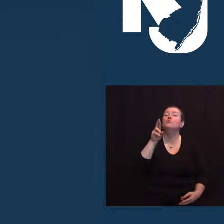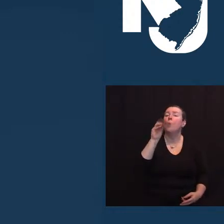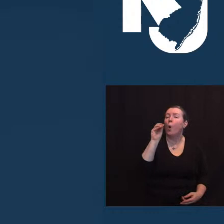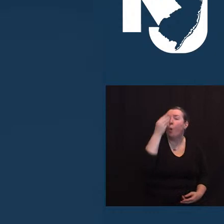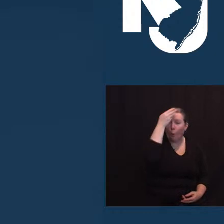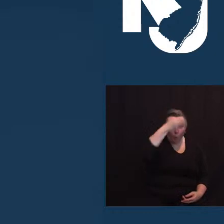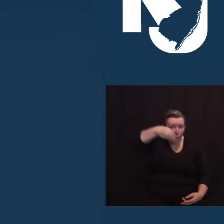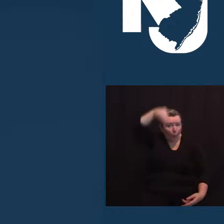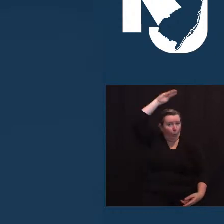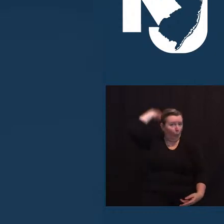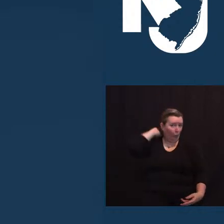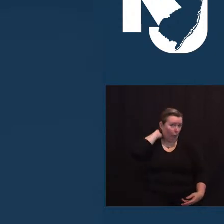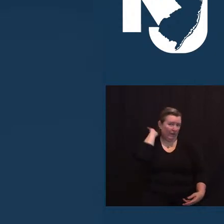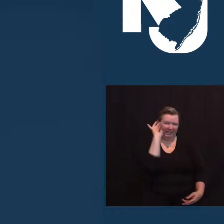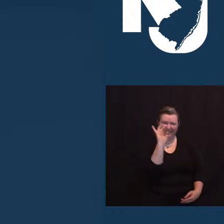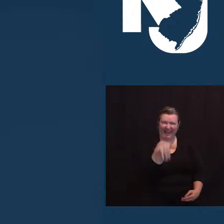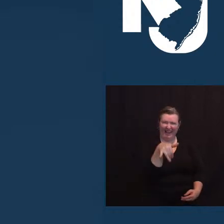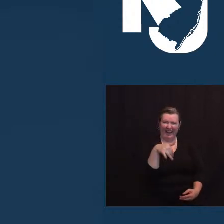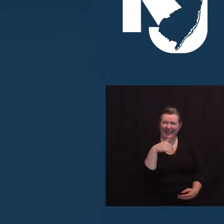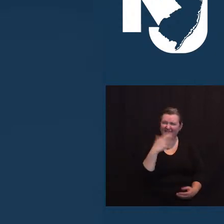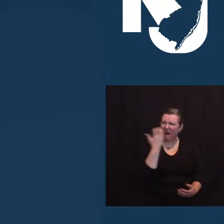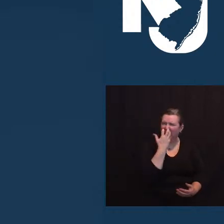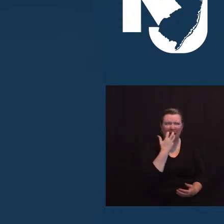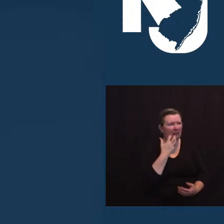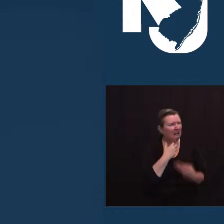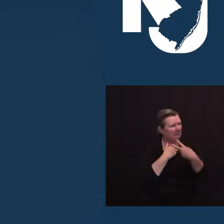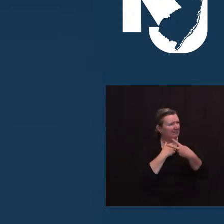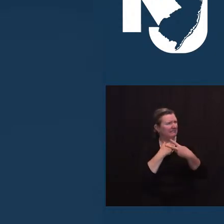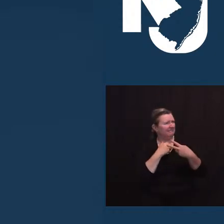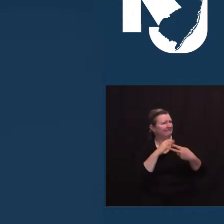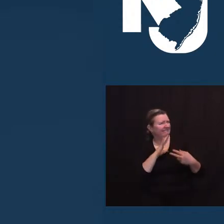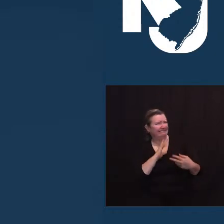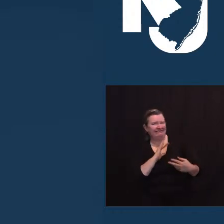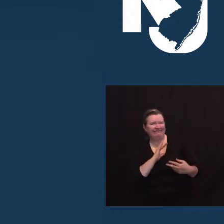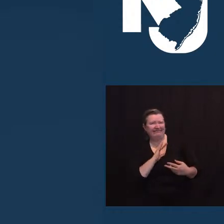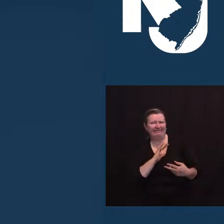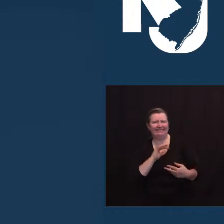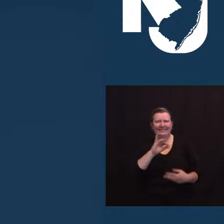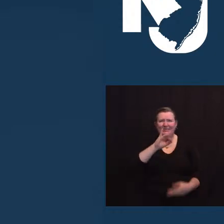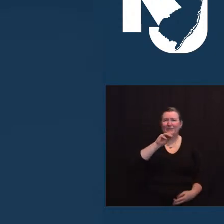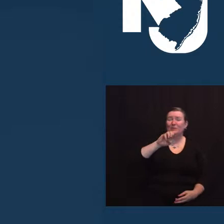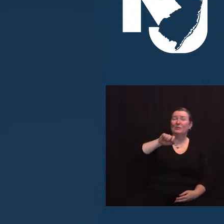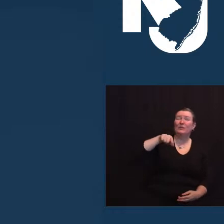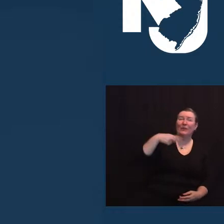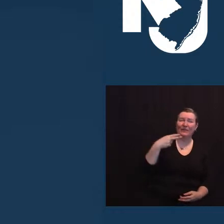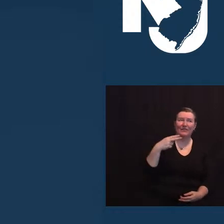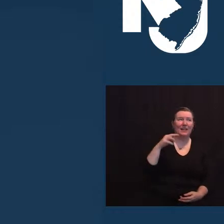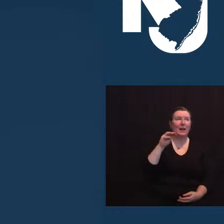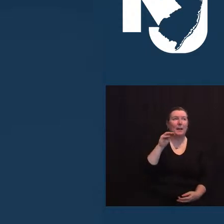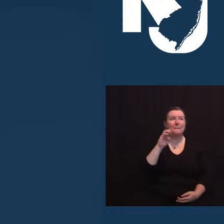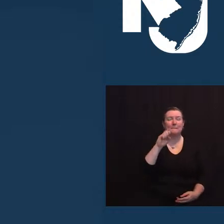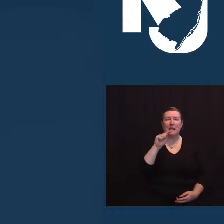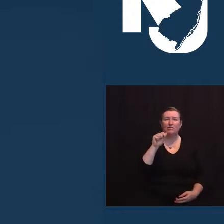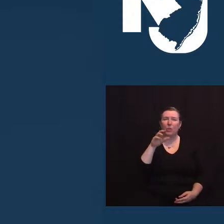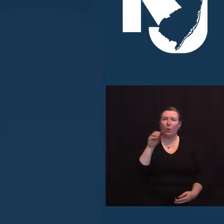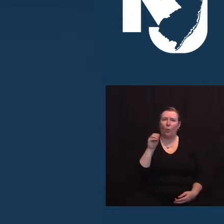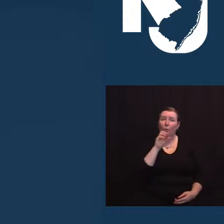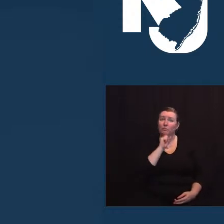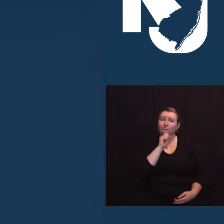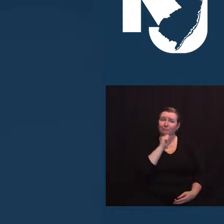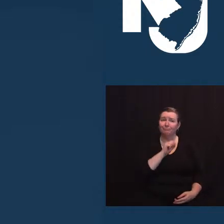a great look and a handsome guy. Remember him, Joseph Metallo. He was 83 years old and had spent 75 years as a